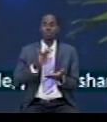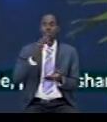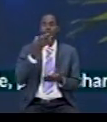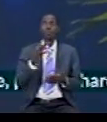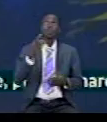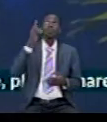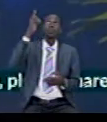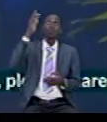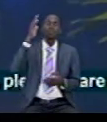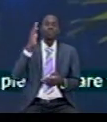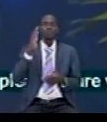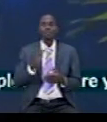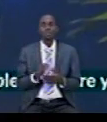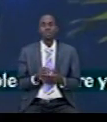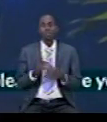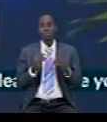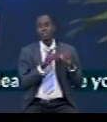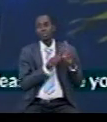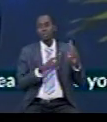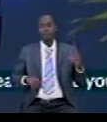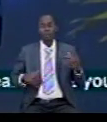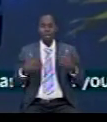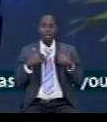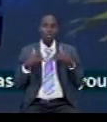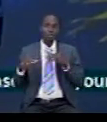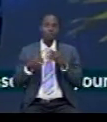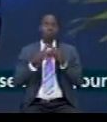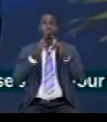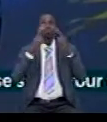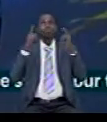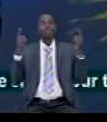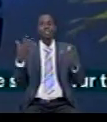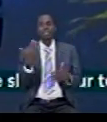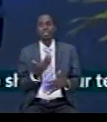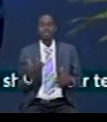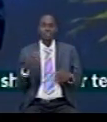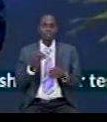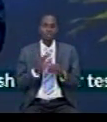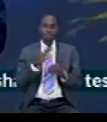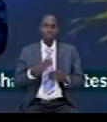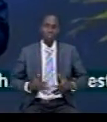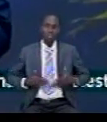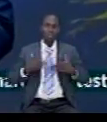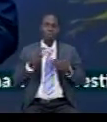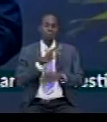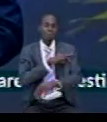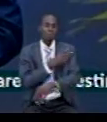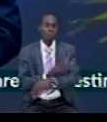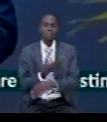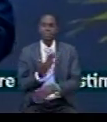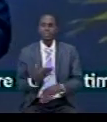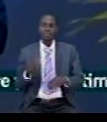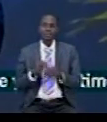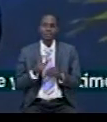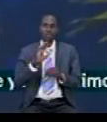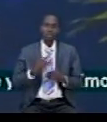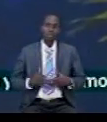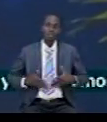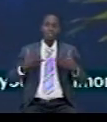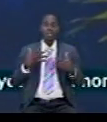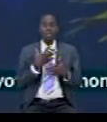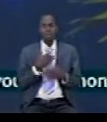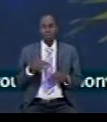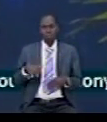God. The Lord has done great things in your life, mighty things in your life. And those of us